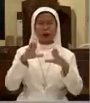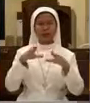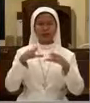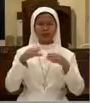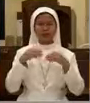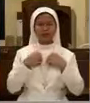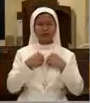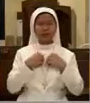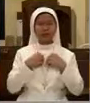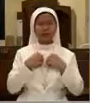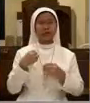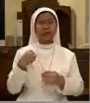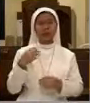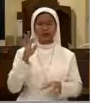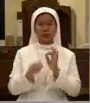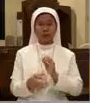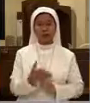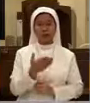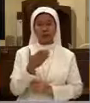Pag hindi ninyo tinanggap,